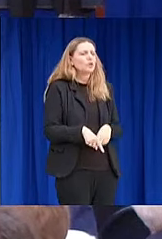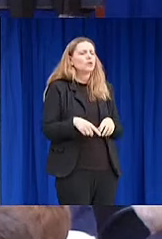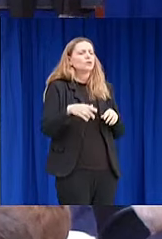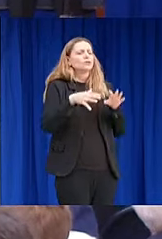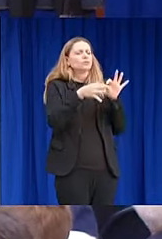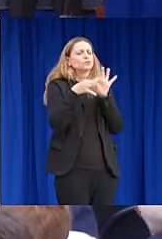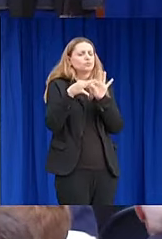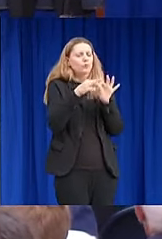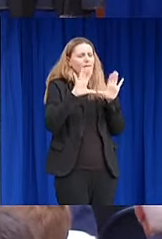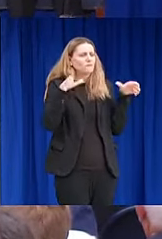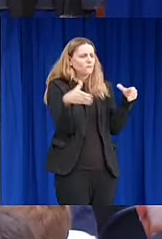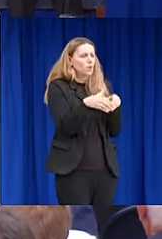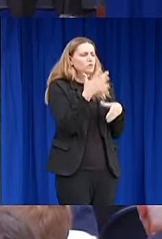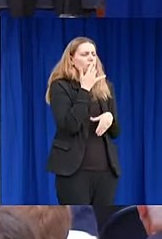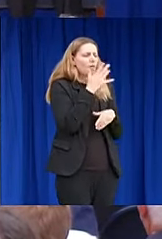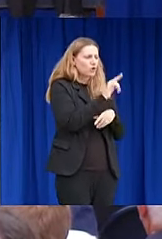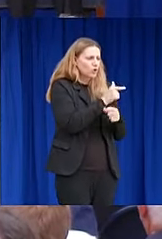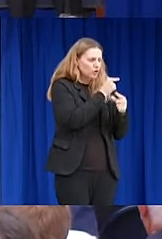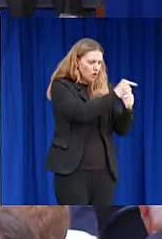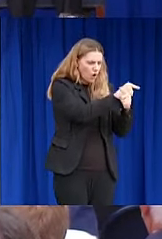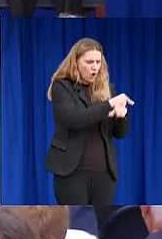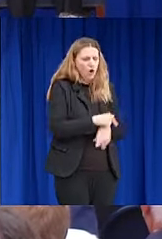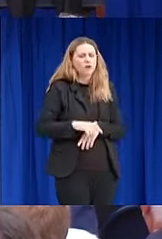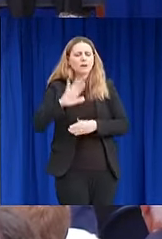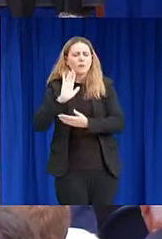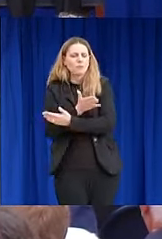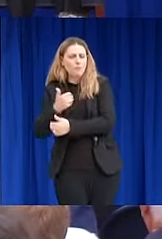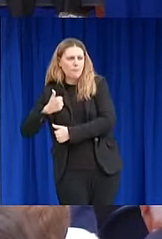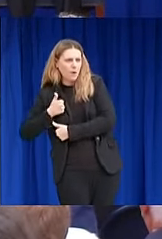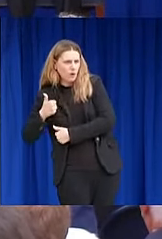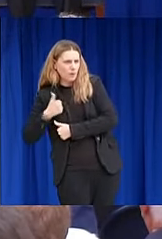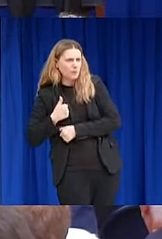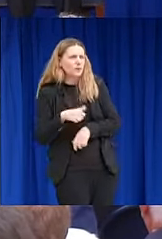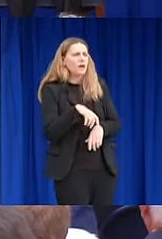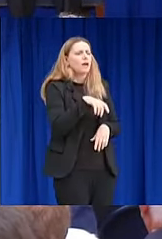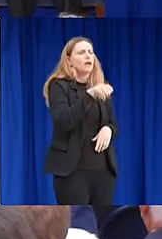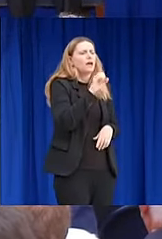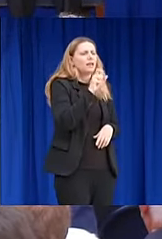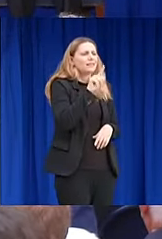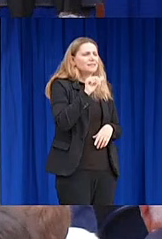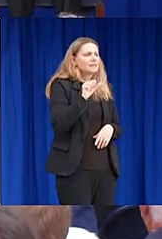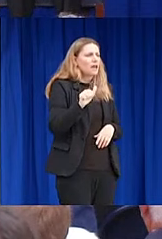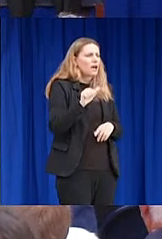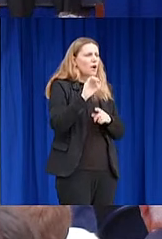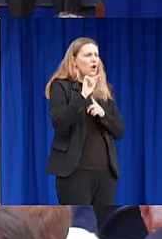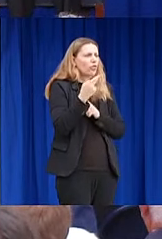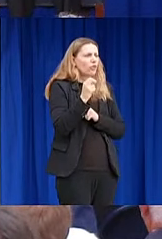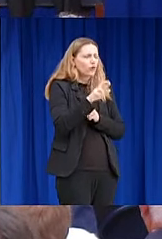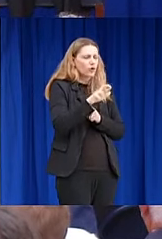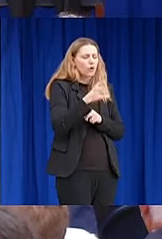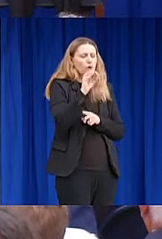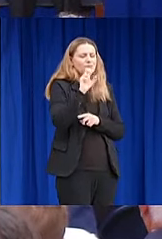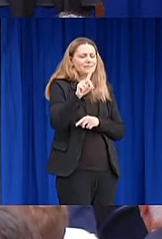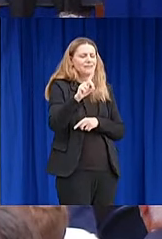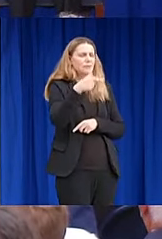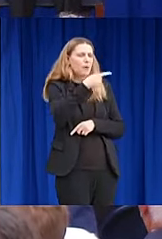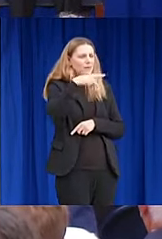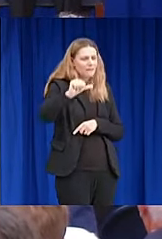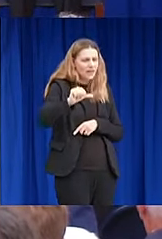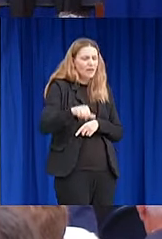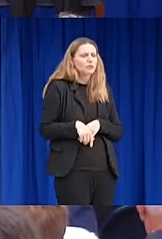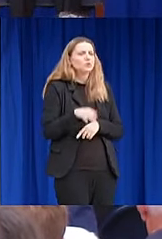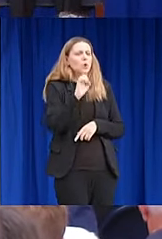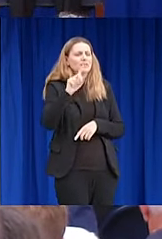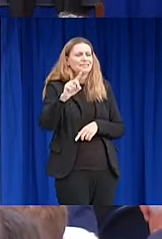Army Band, Pershing Zone Brass Quintet, Dr. Lisa Arthur, OSD Public Affairs, OSD